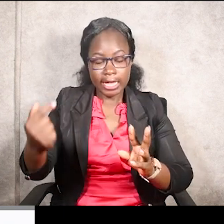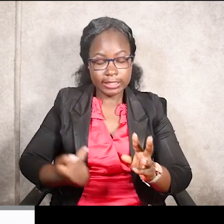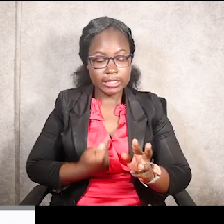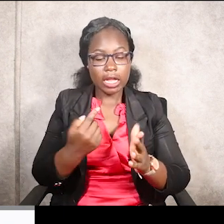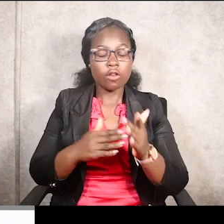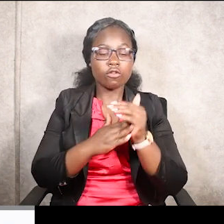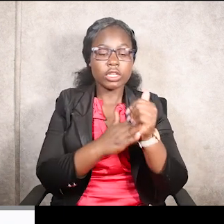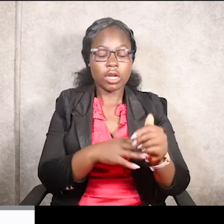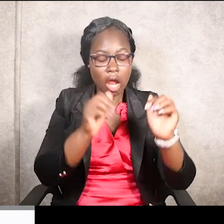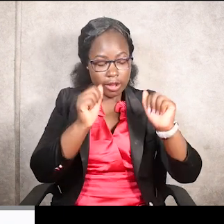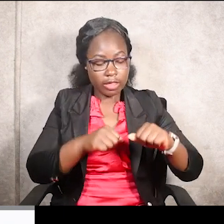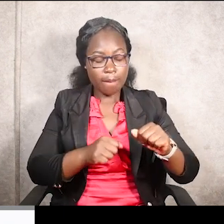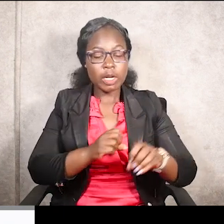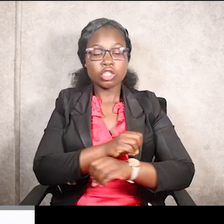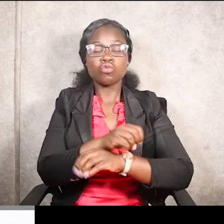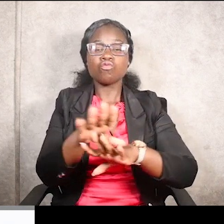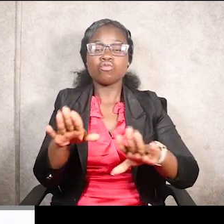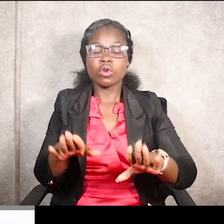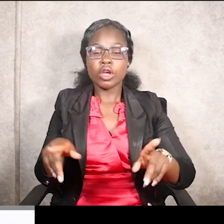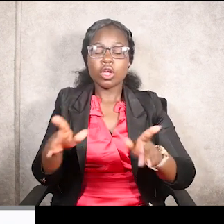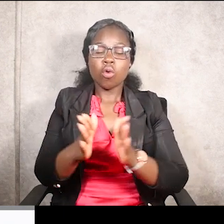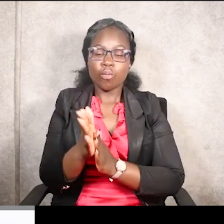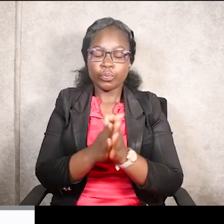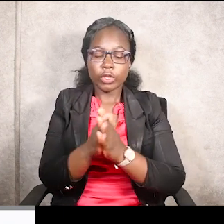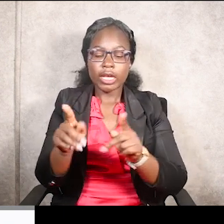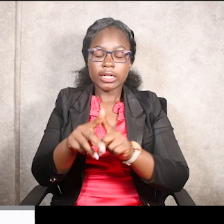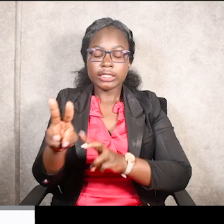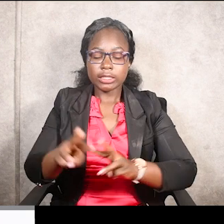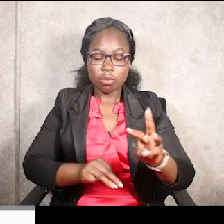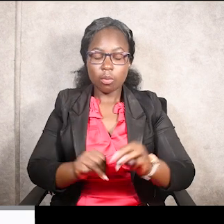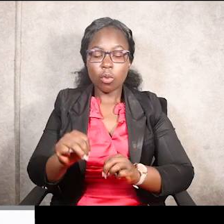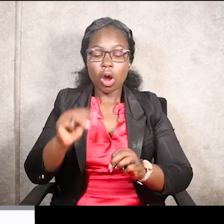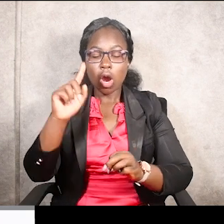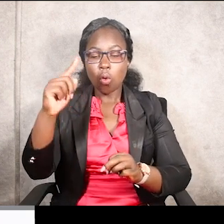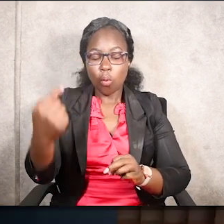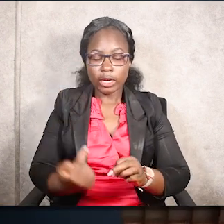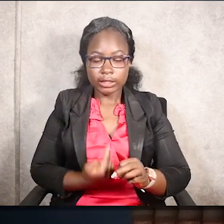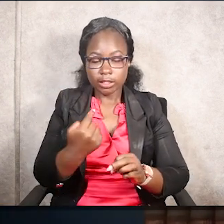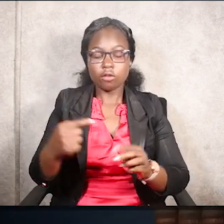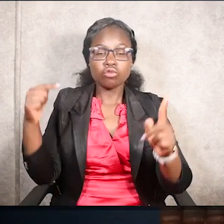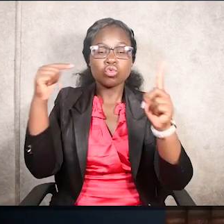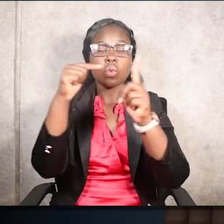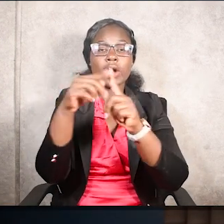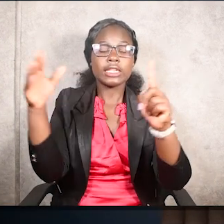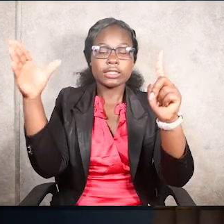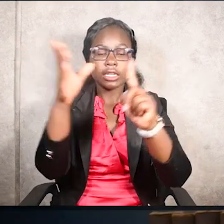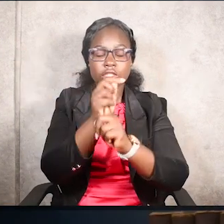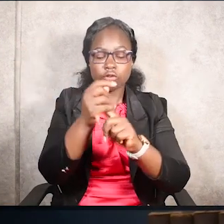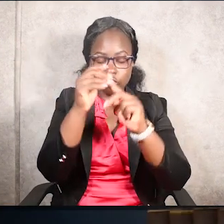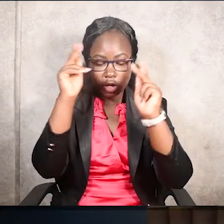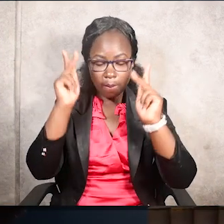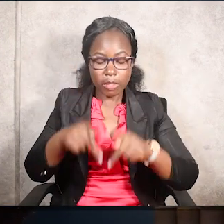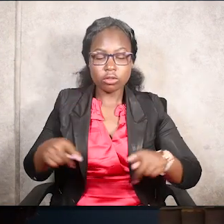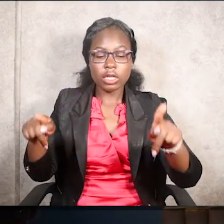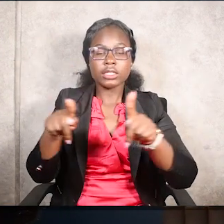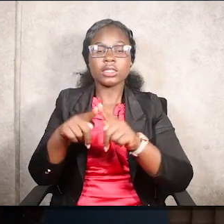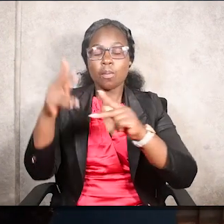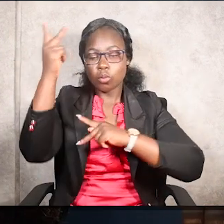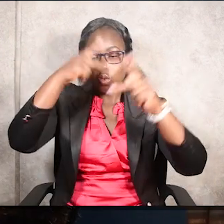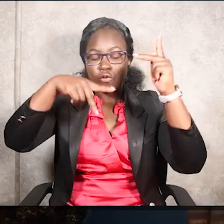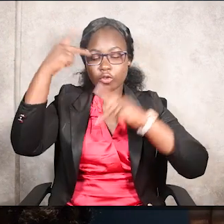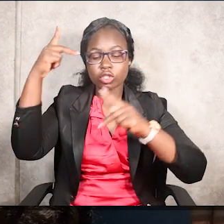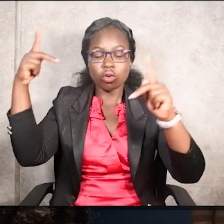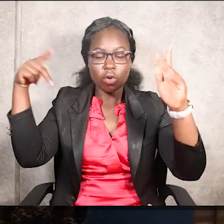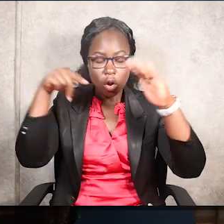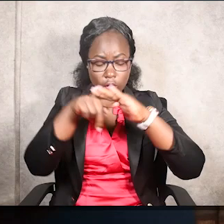Self-leadership is the ability to influence, motivate, and manage oneself towards achieving personal and professional goals. It is prudent